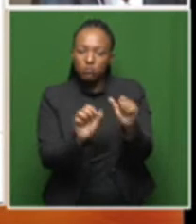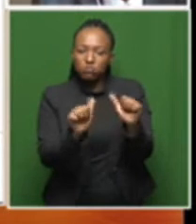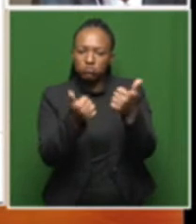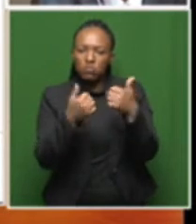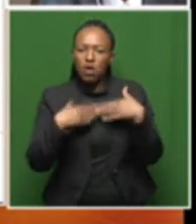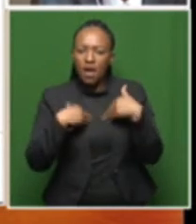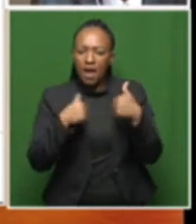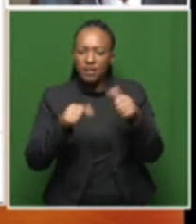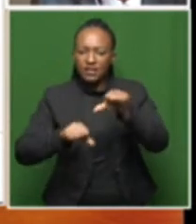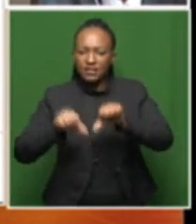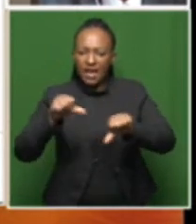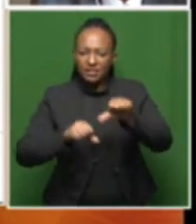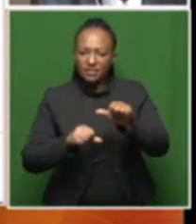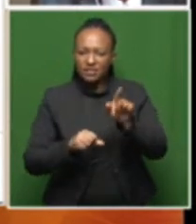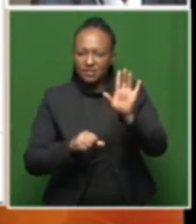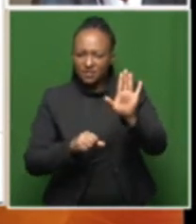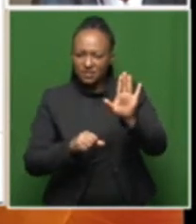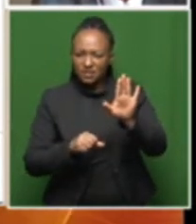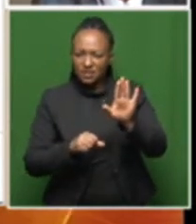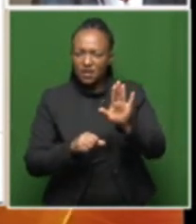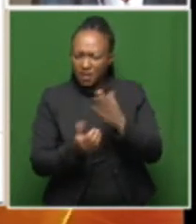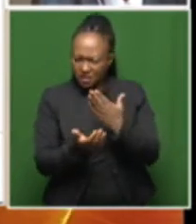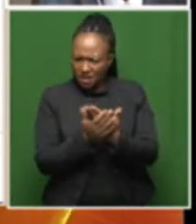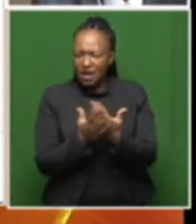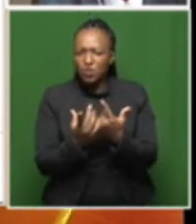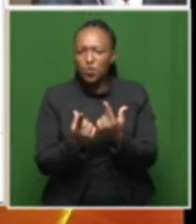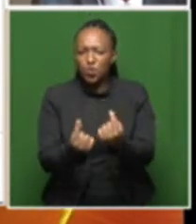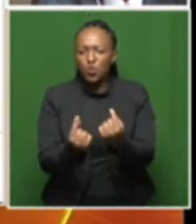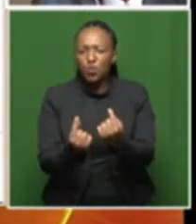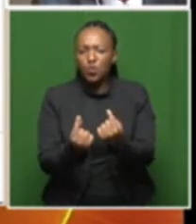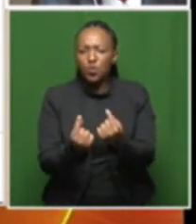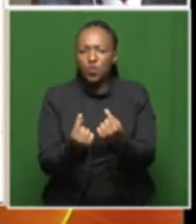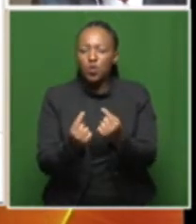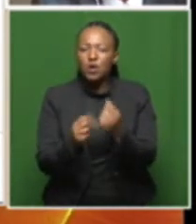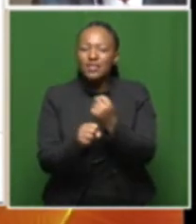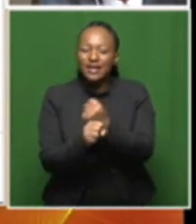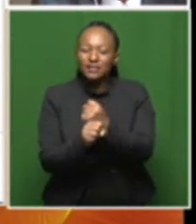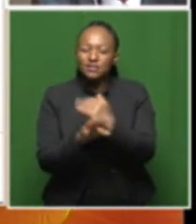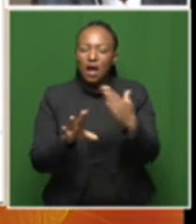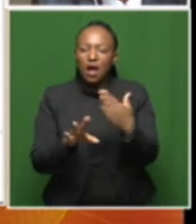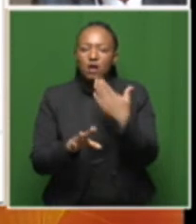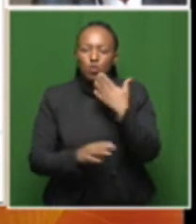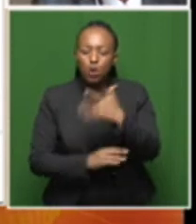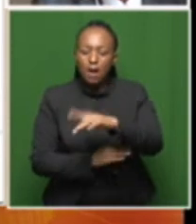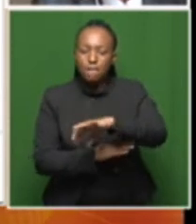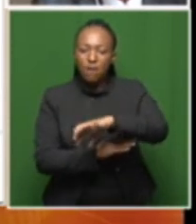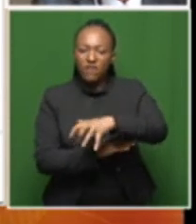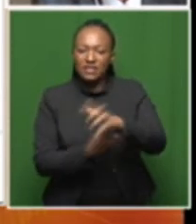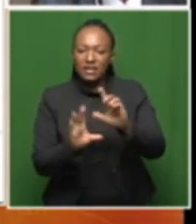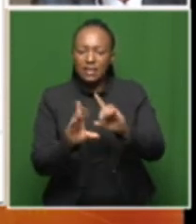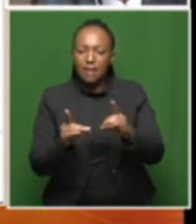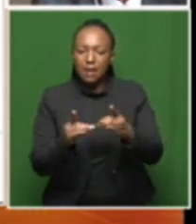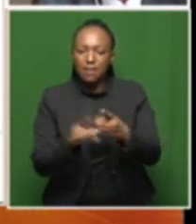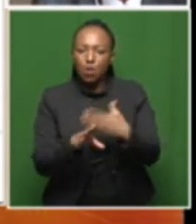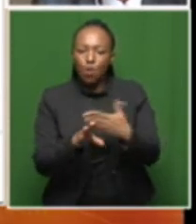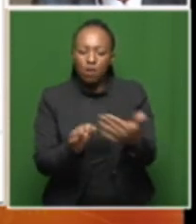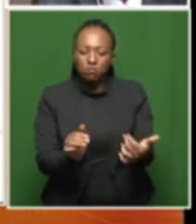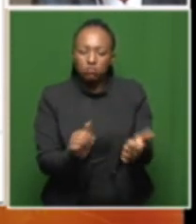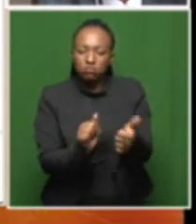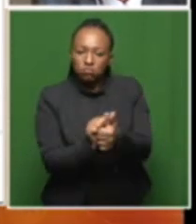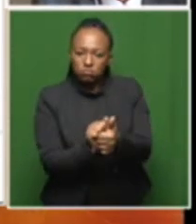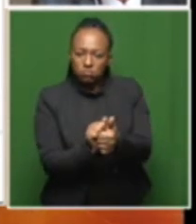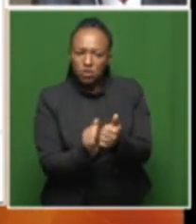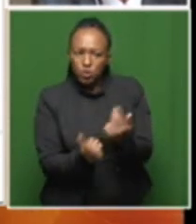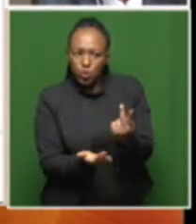sciences, and this is something that they should be able to do. They will start by working in the provincial departments with their colleagues to get